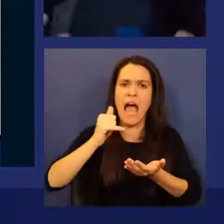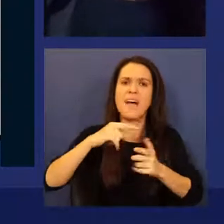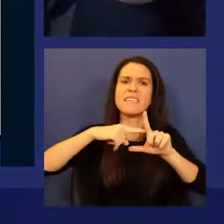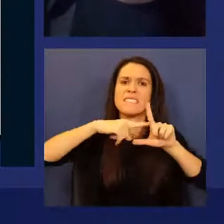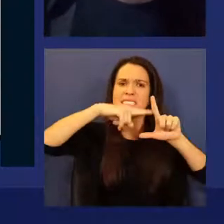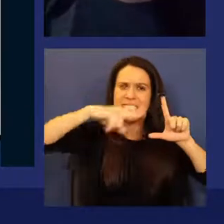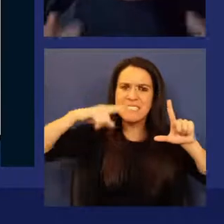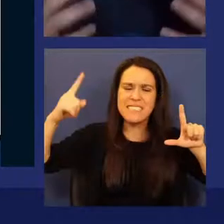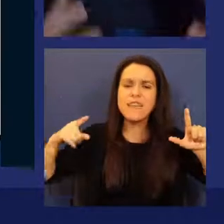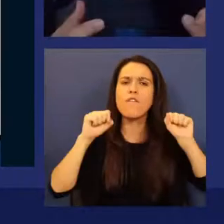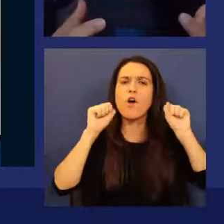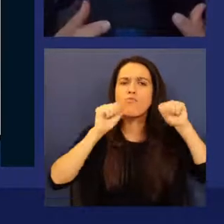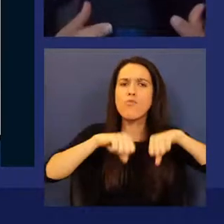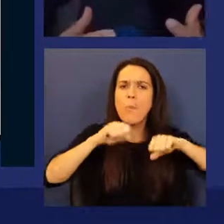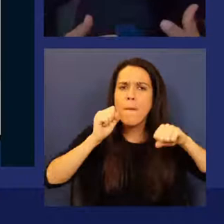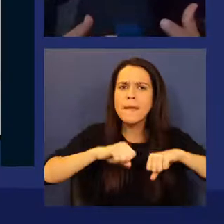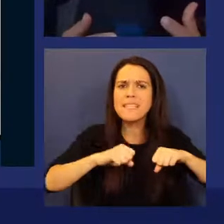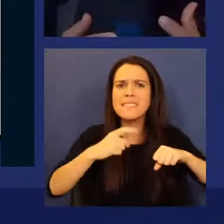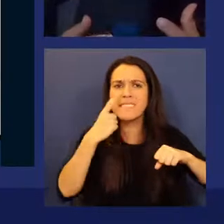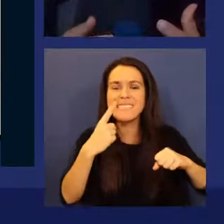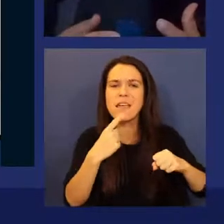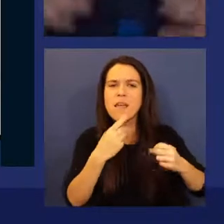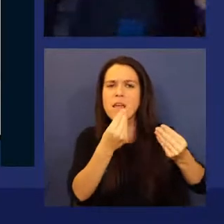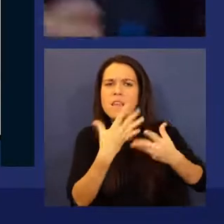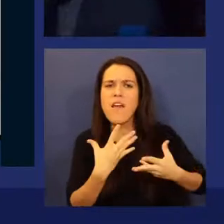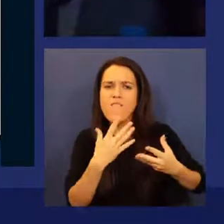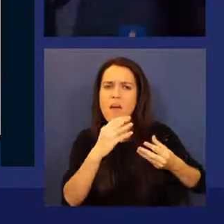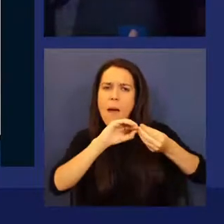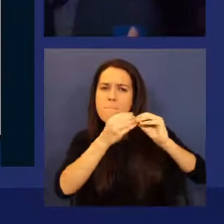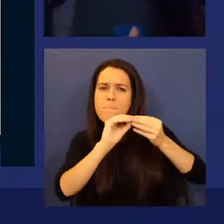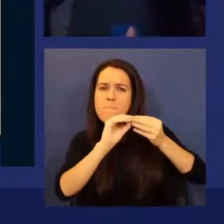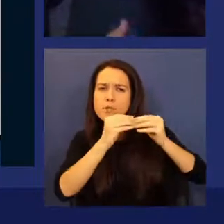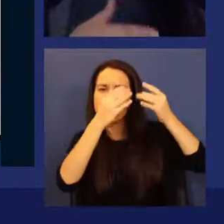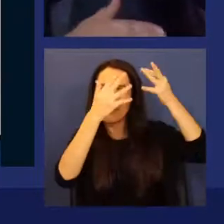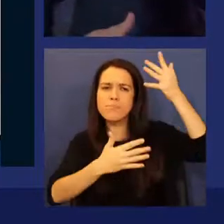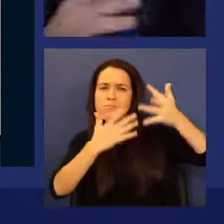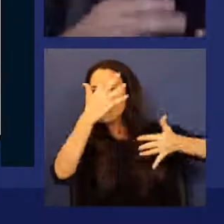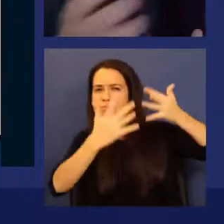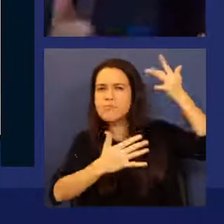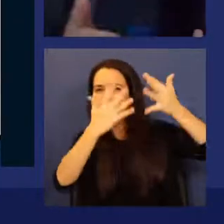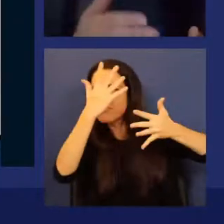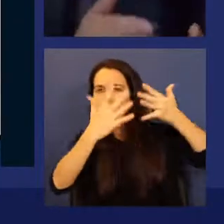They give us confidence numbers. And oftentimes,